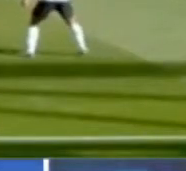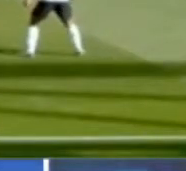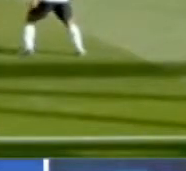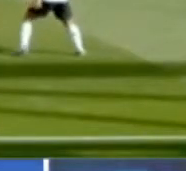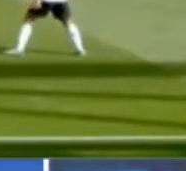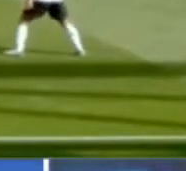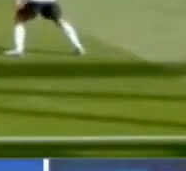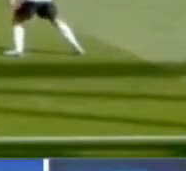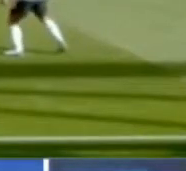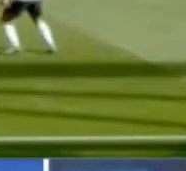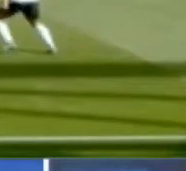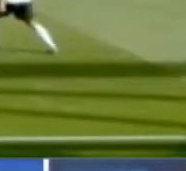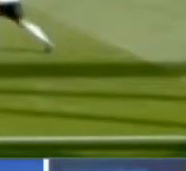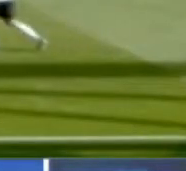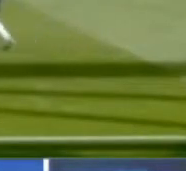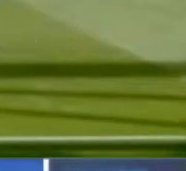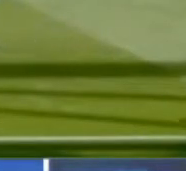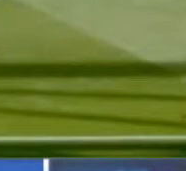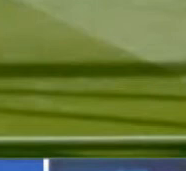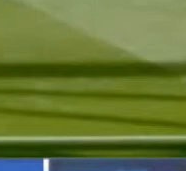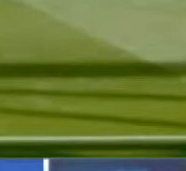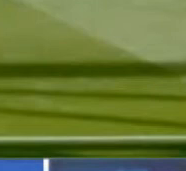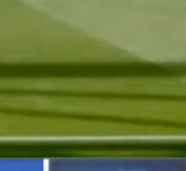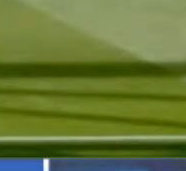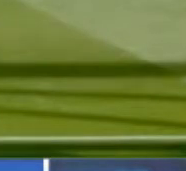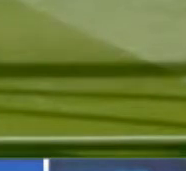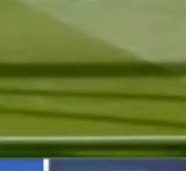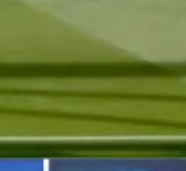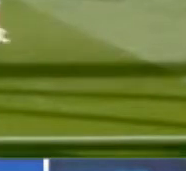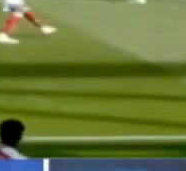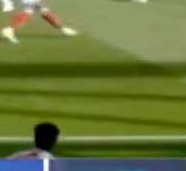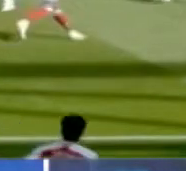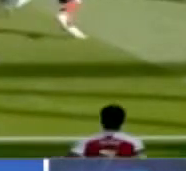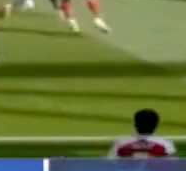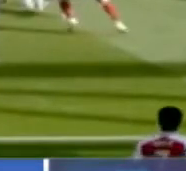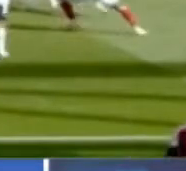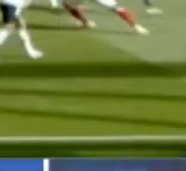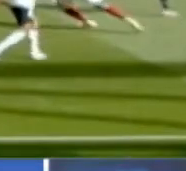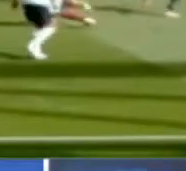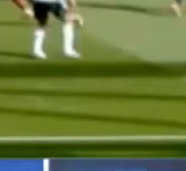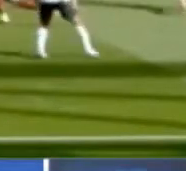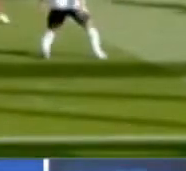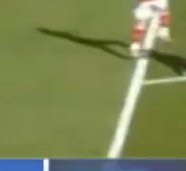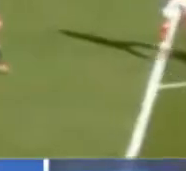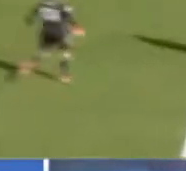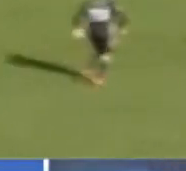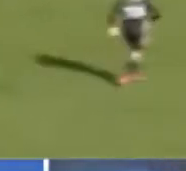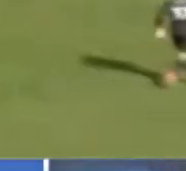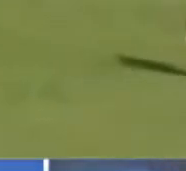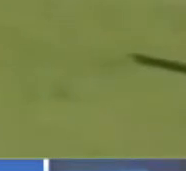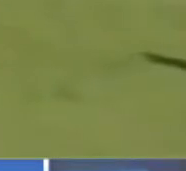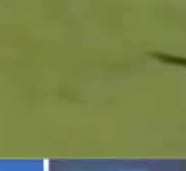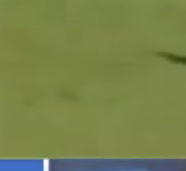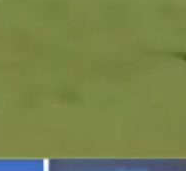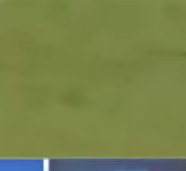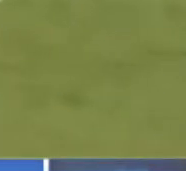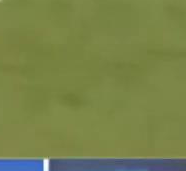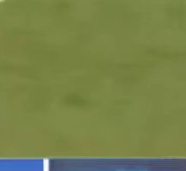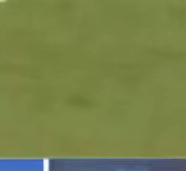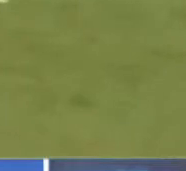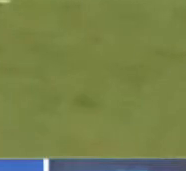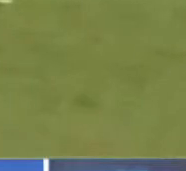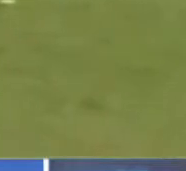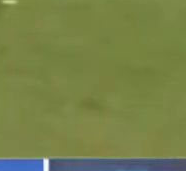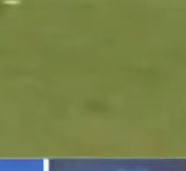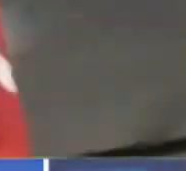surely pinched a point in the 97th minute of the game. Heartbreak,